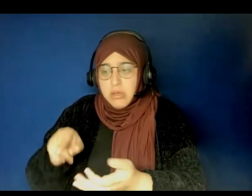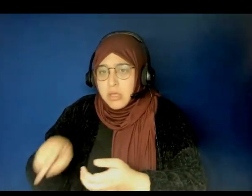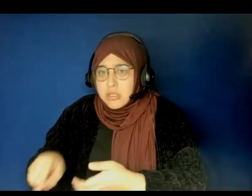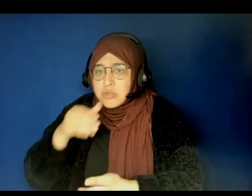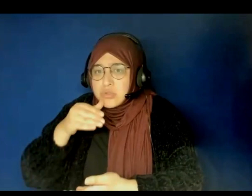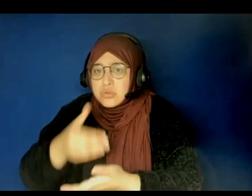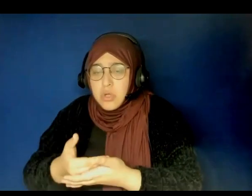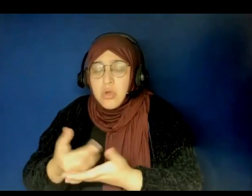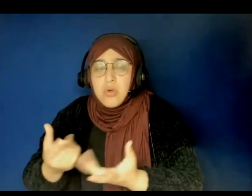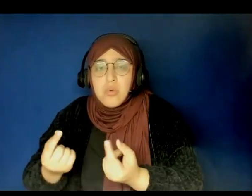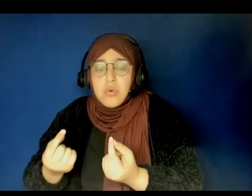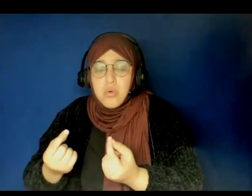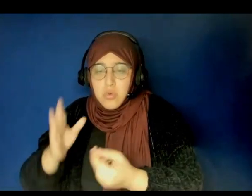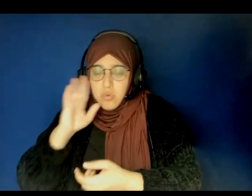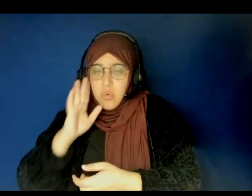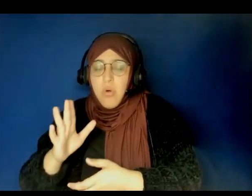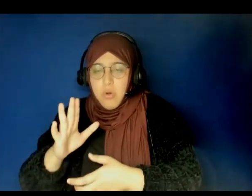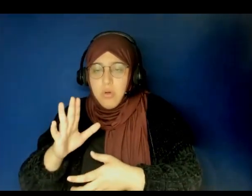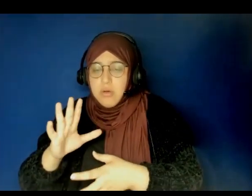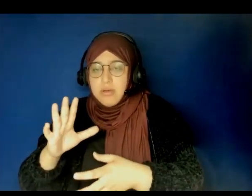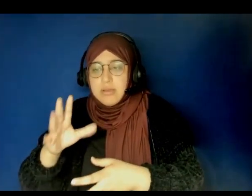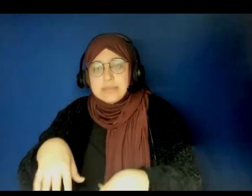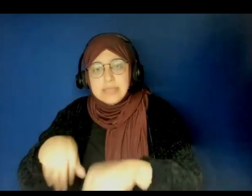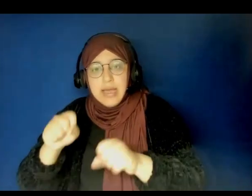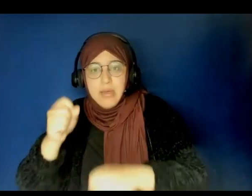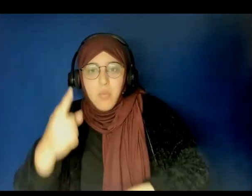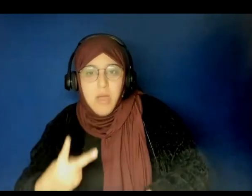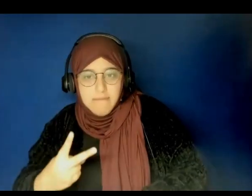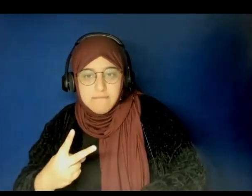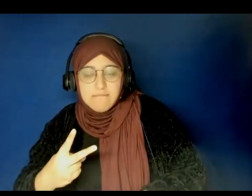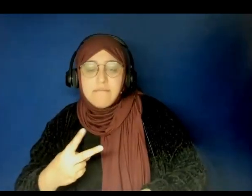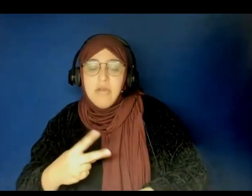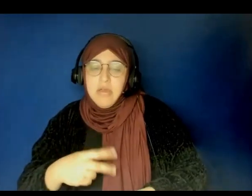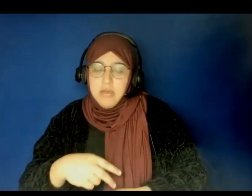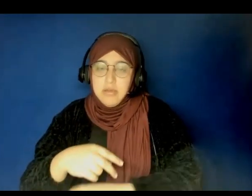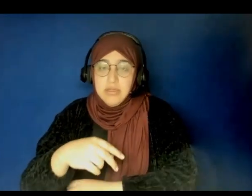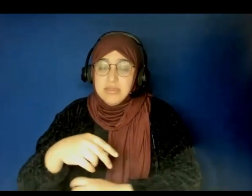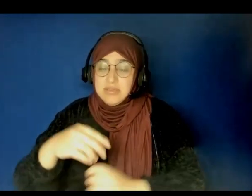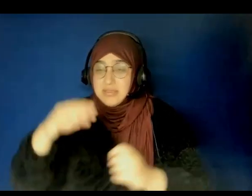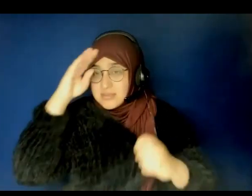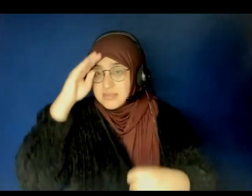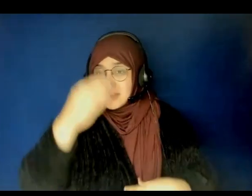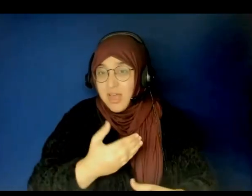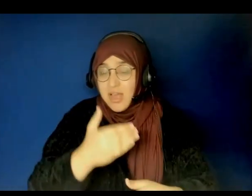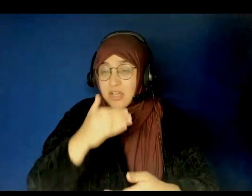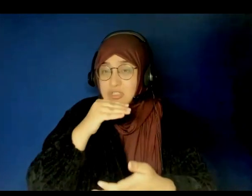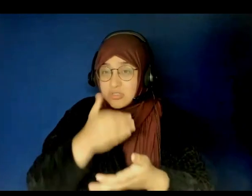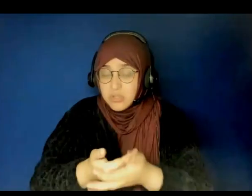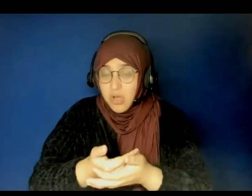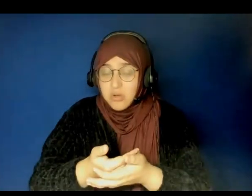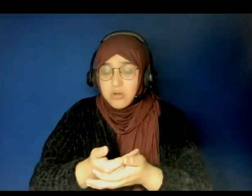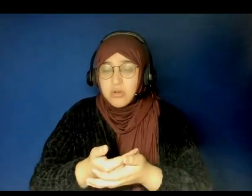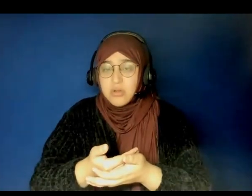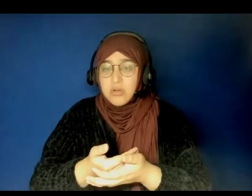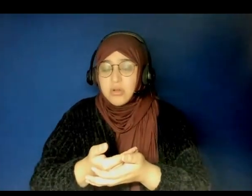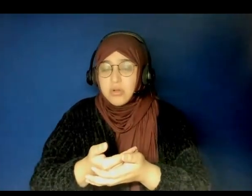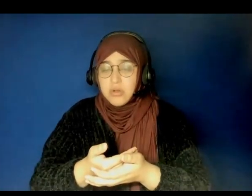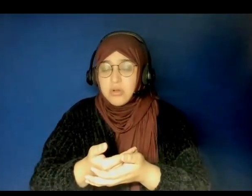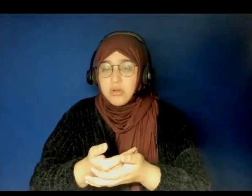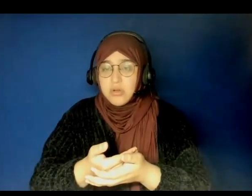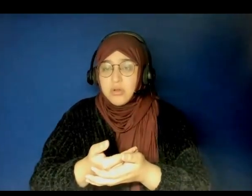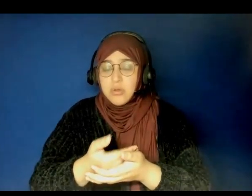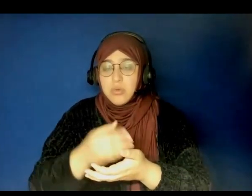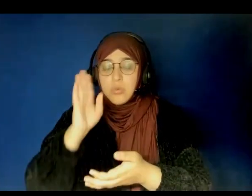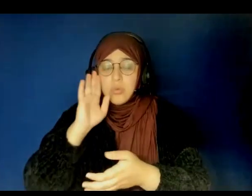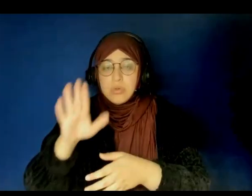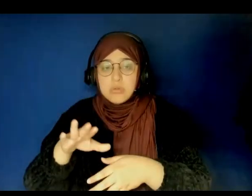half. The son's daughter, well, she doesn't usually inherit, would take a sixth along with her to make